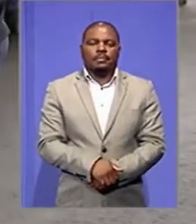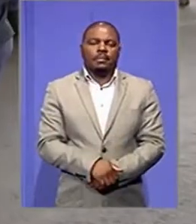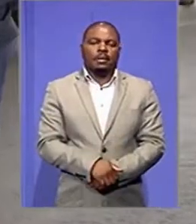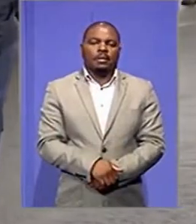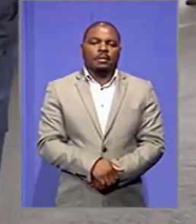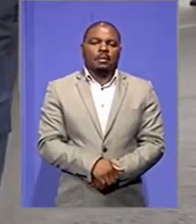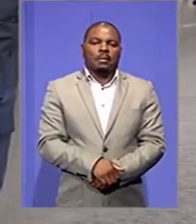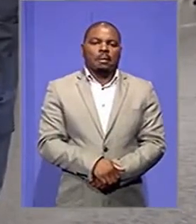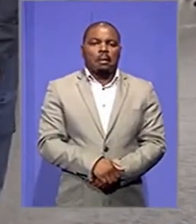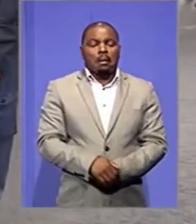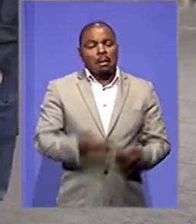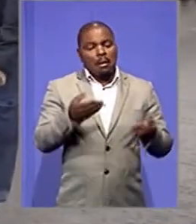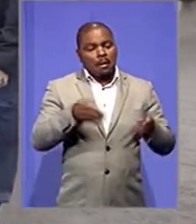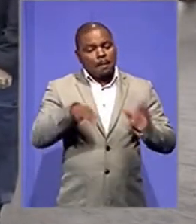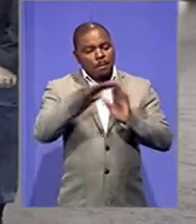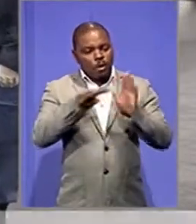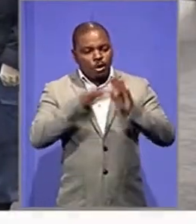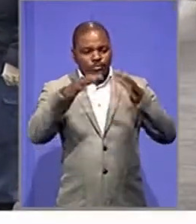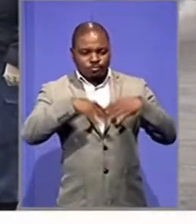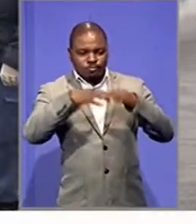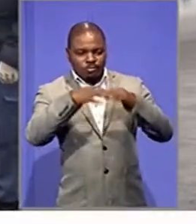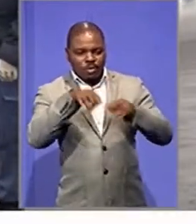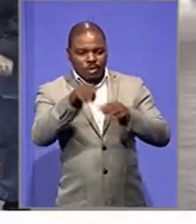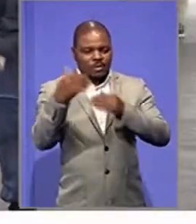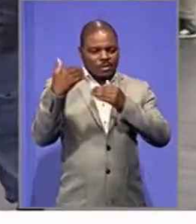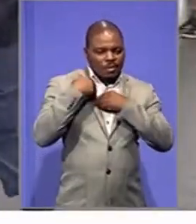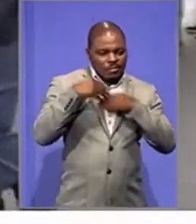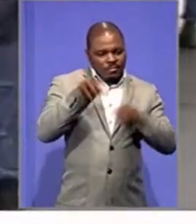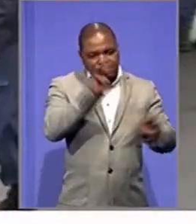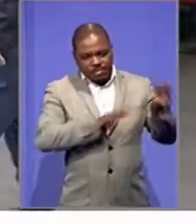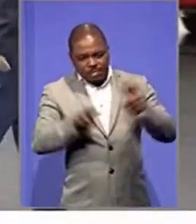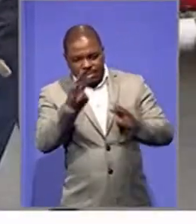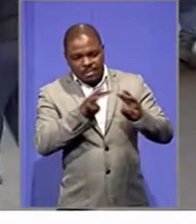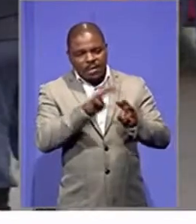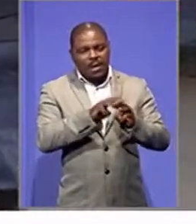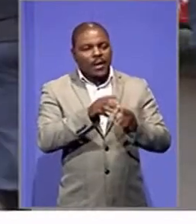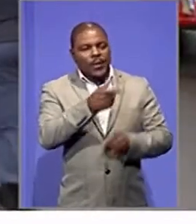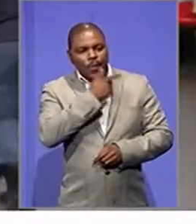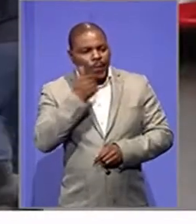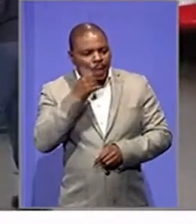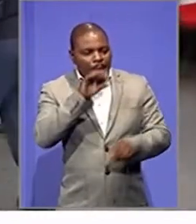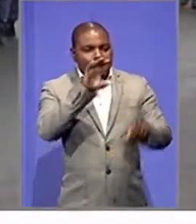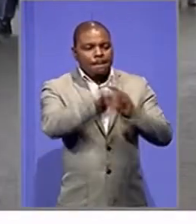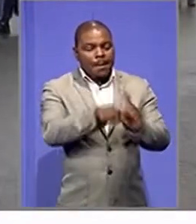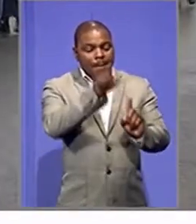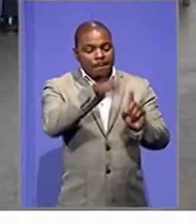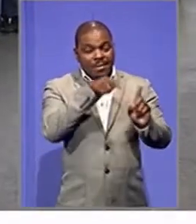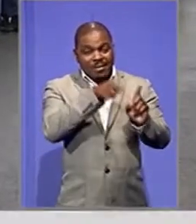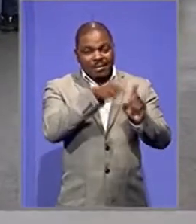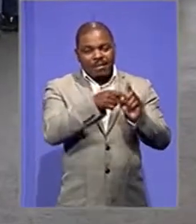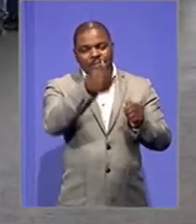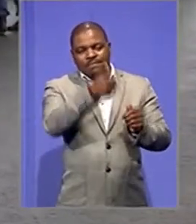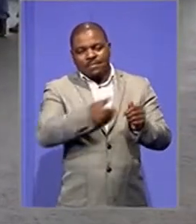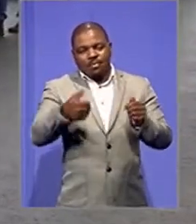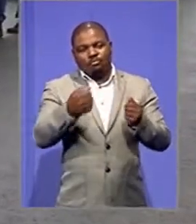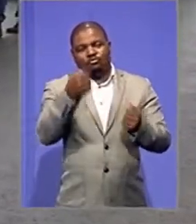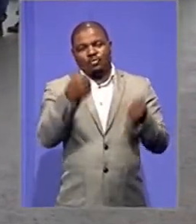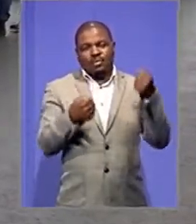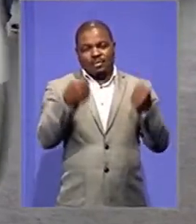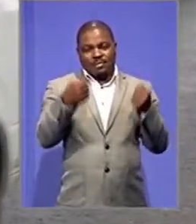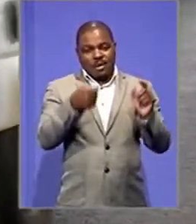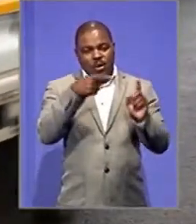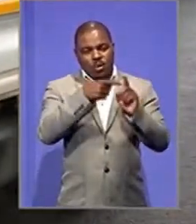Metsotso ka mora ho simolla ha letsholo la polokeho mebileng, melaelwa ya neng a kganna koloi ya moetso wa van o ile a emiswa